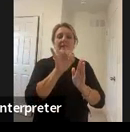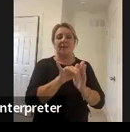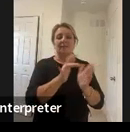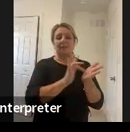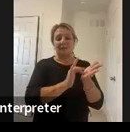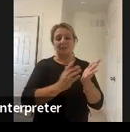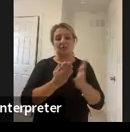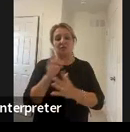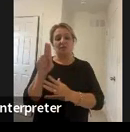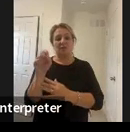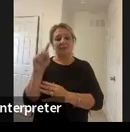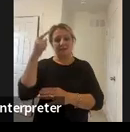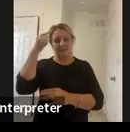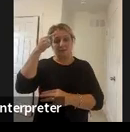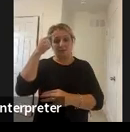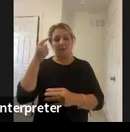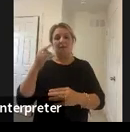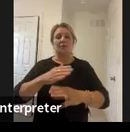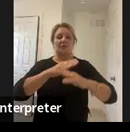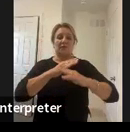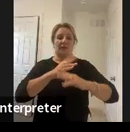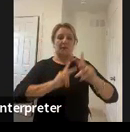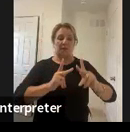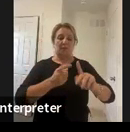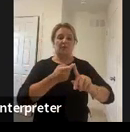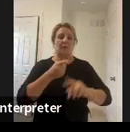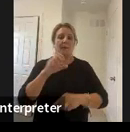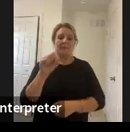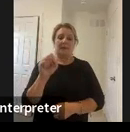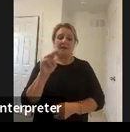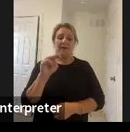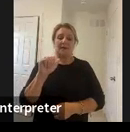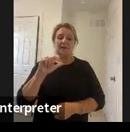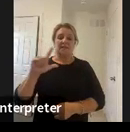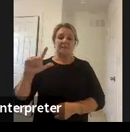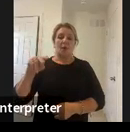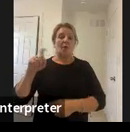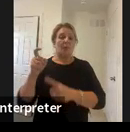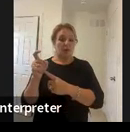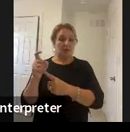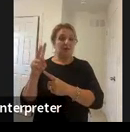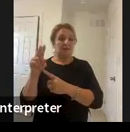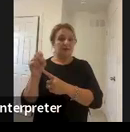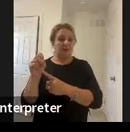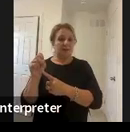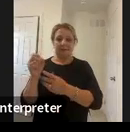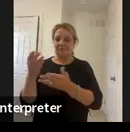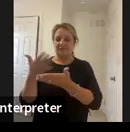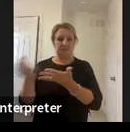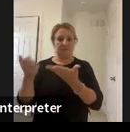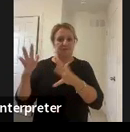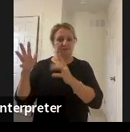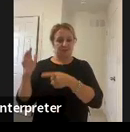to protect people from the smallpox virus, and which is now an extinct virus except